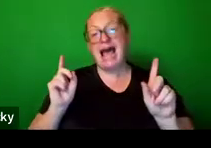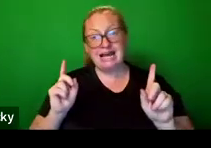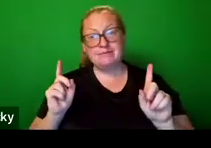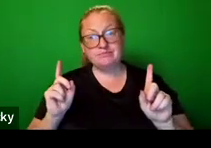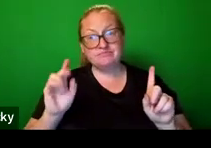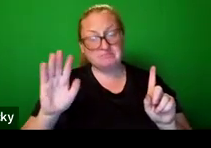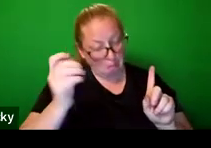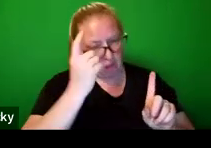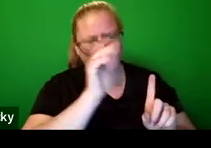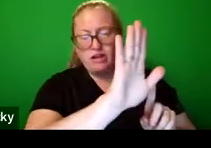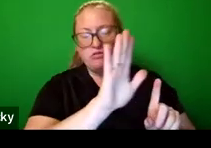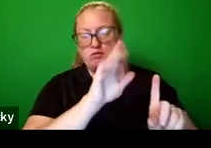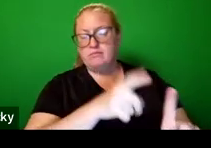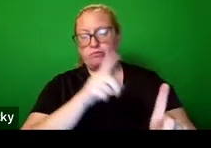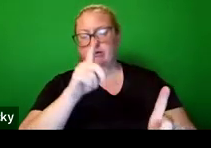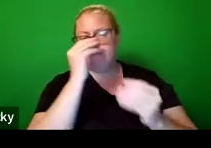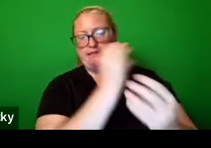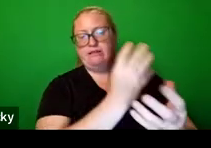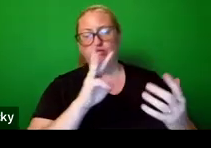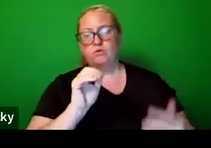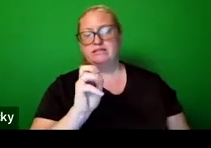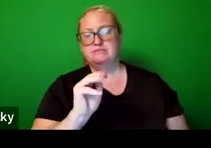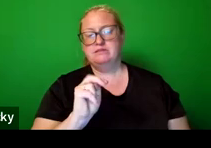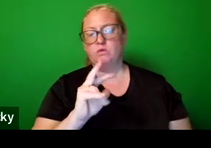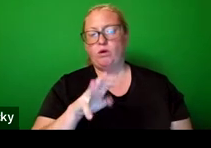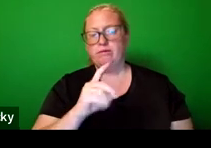point taken, Commissioner Wisman-Ward. Yeah.